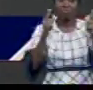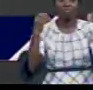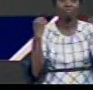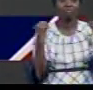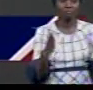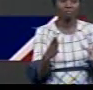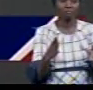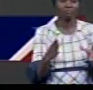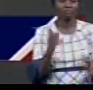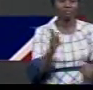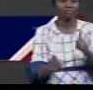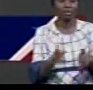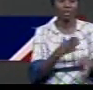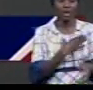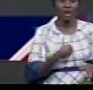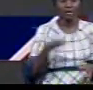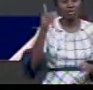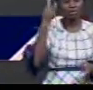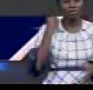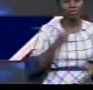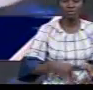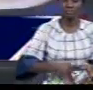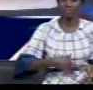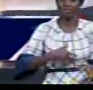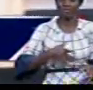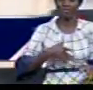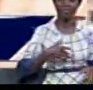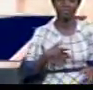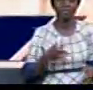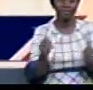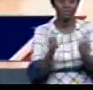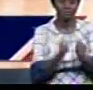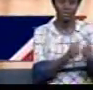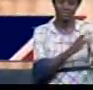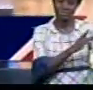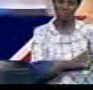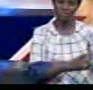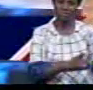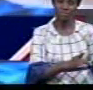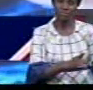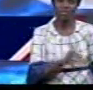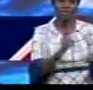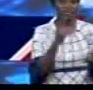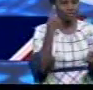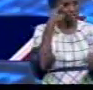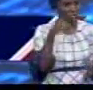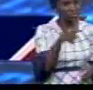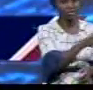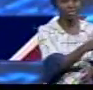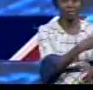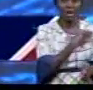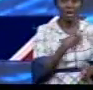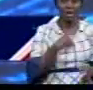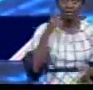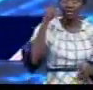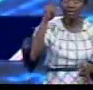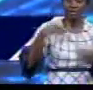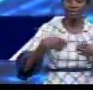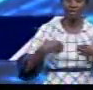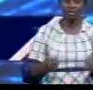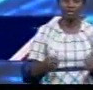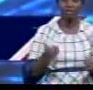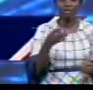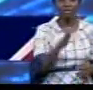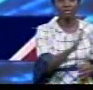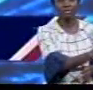towards them, and he healed their sick. He healed their sick.